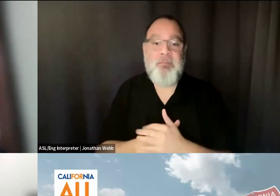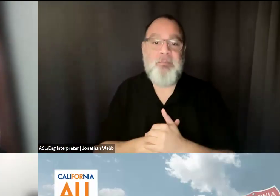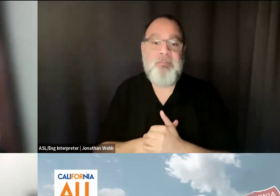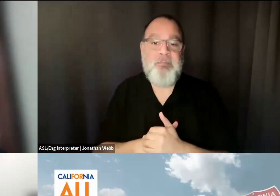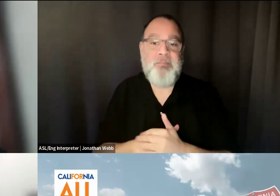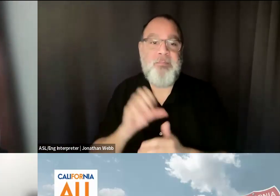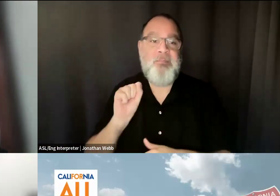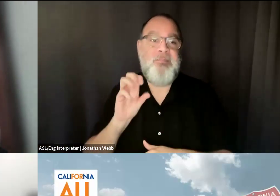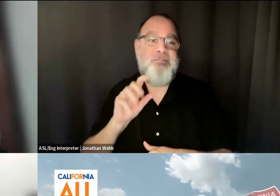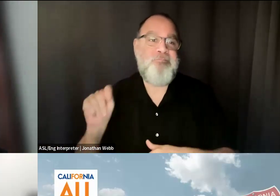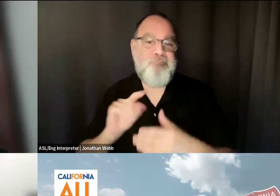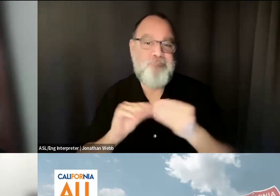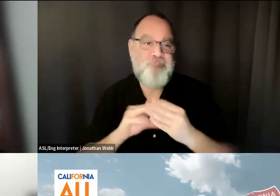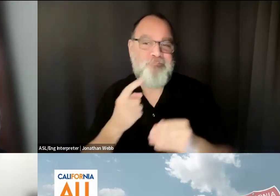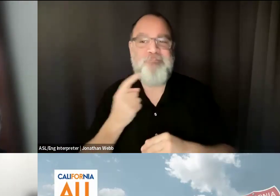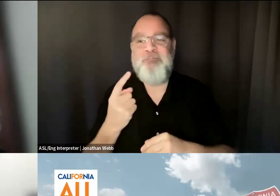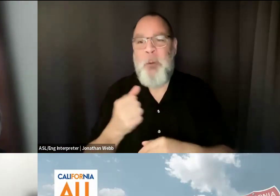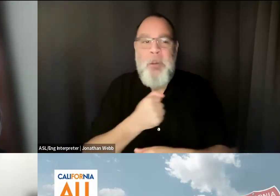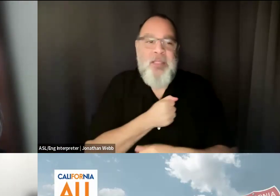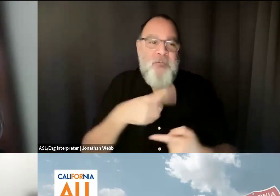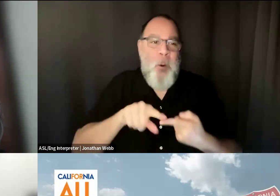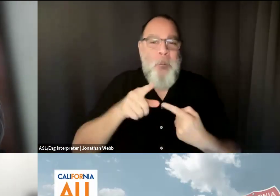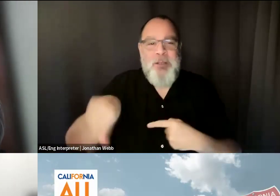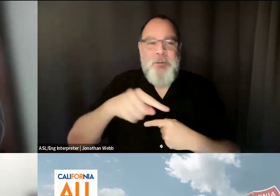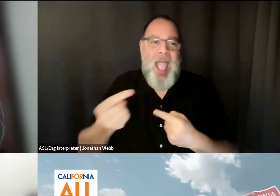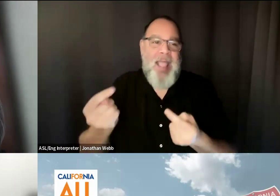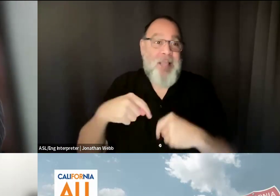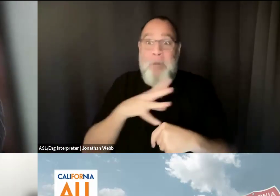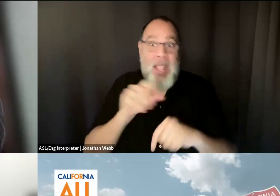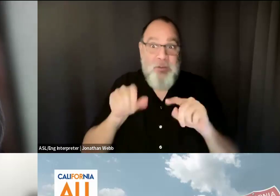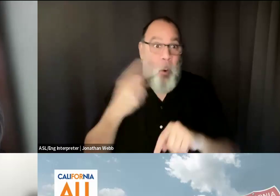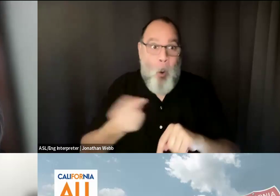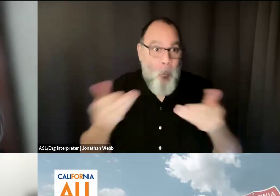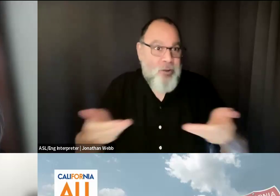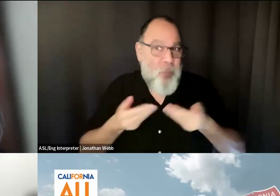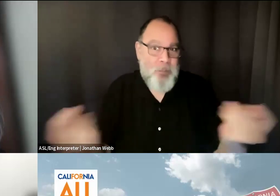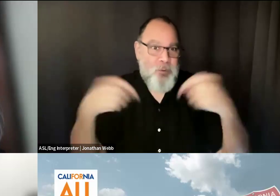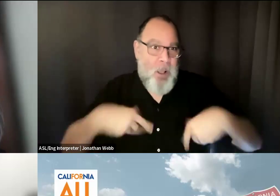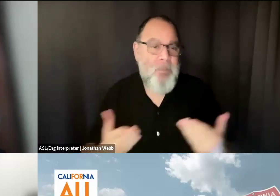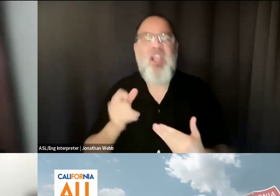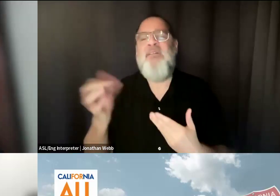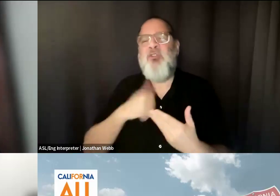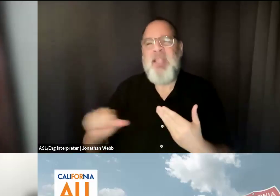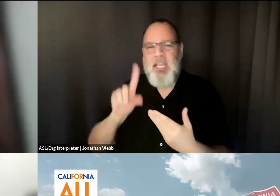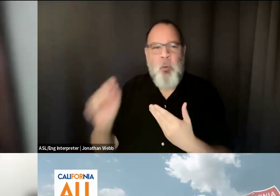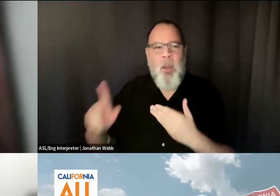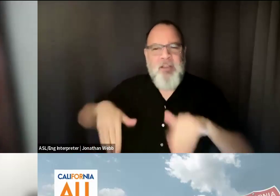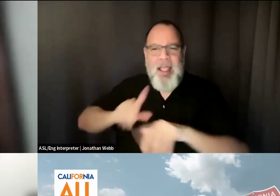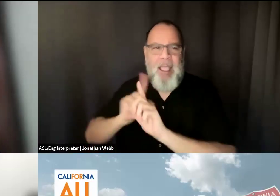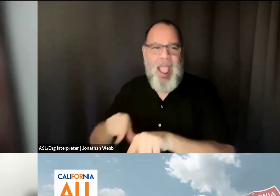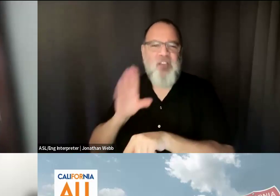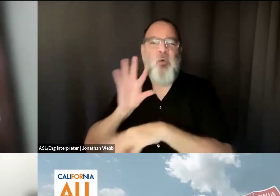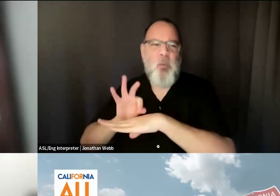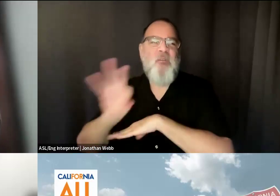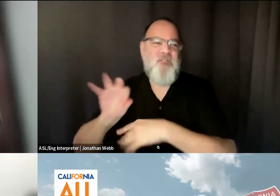We love it when you guys come, and you're always welcome to come here. If there are any questions that weren't answered, we'll make sure to send them over to